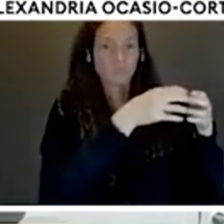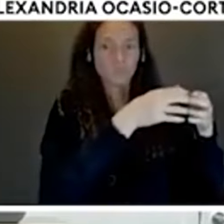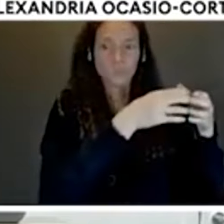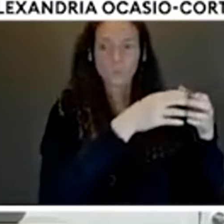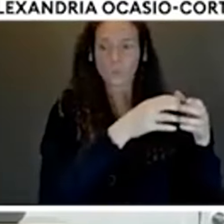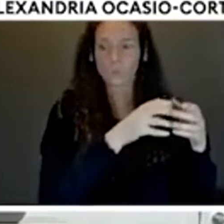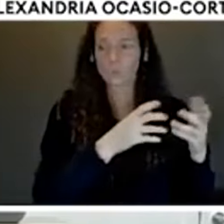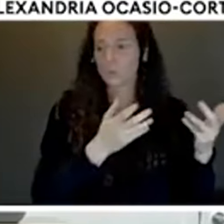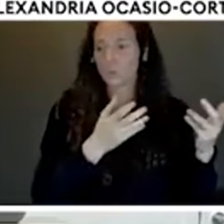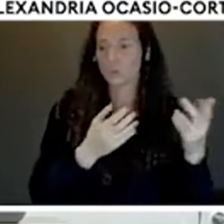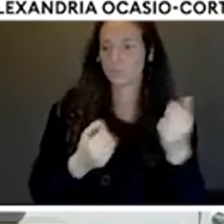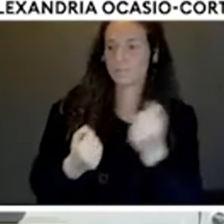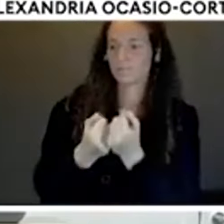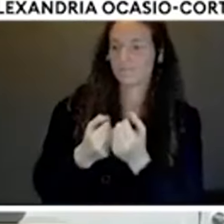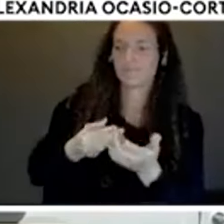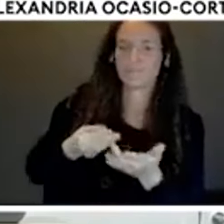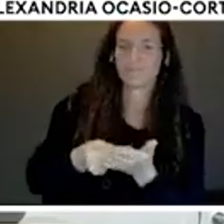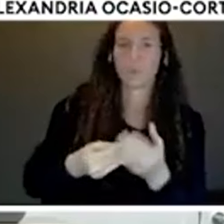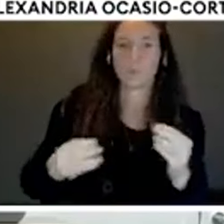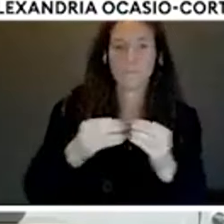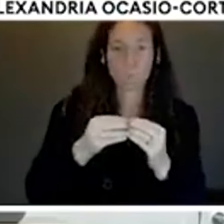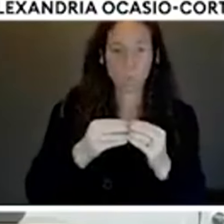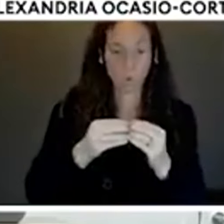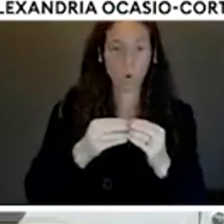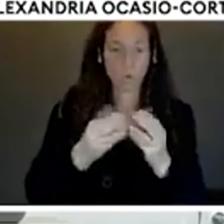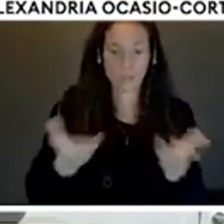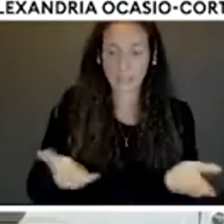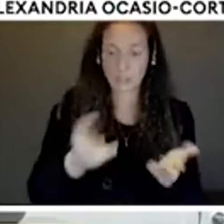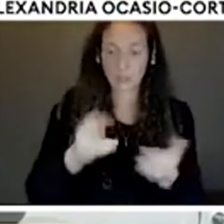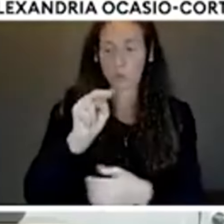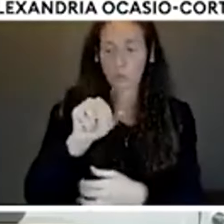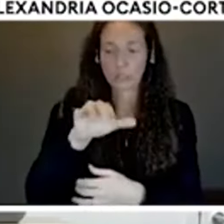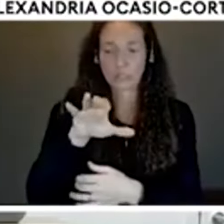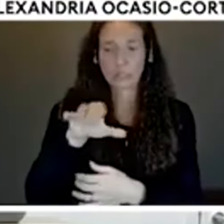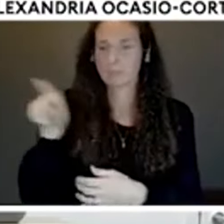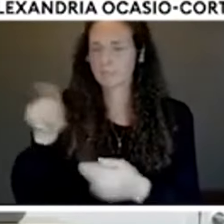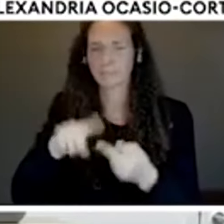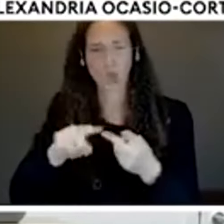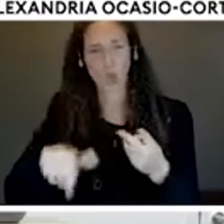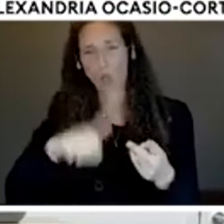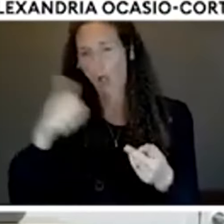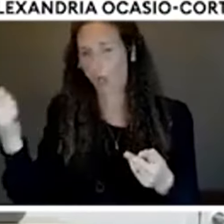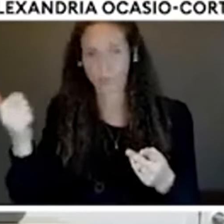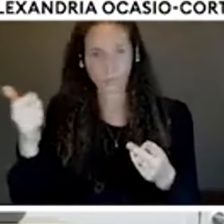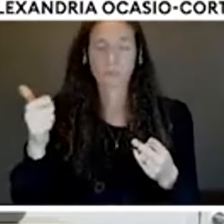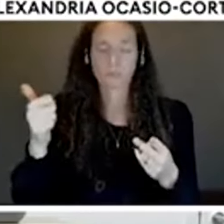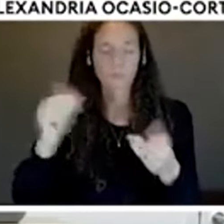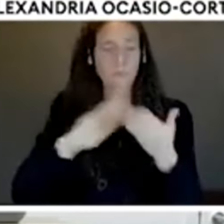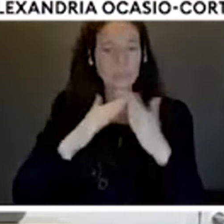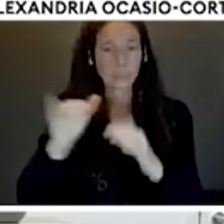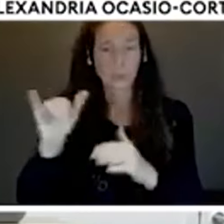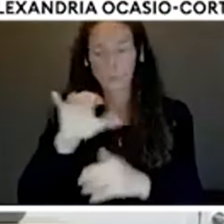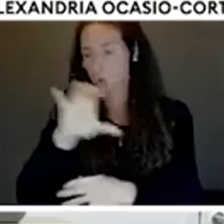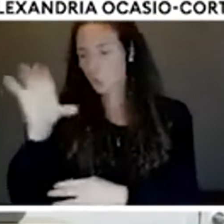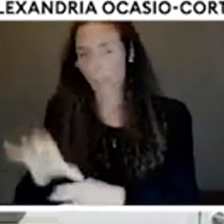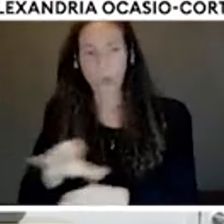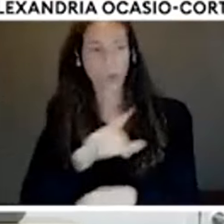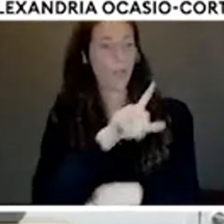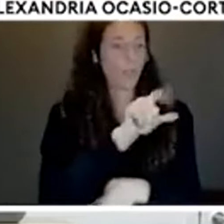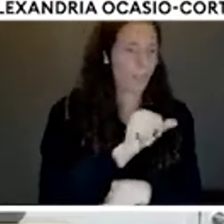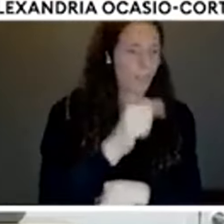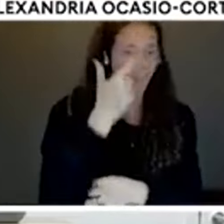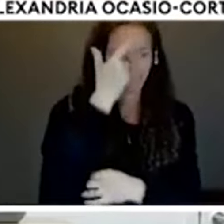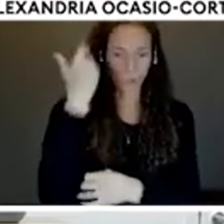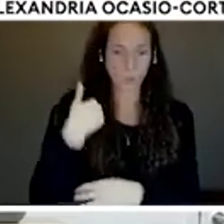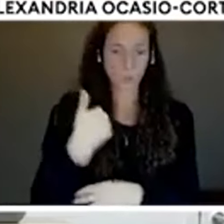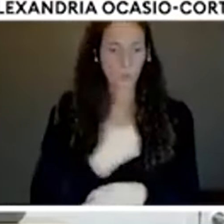Chicago, LA, et cetera, so that we can do what we do as a city of immigrants. And to date, we've brought